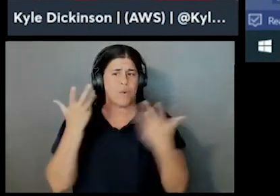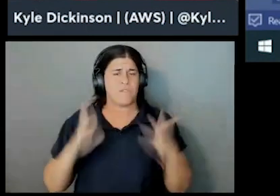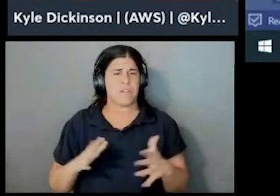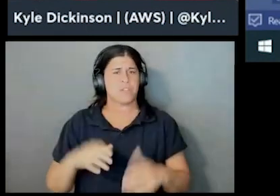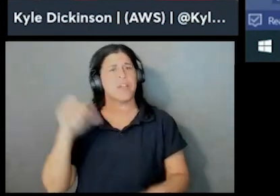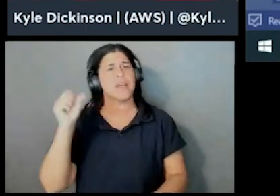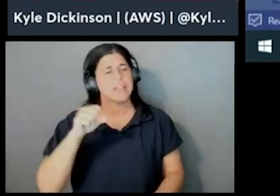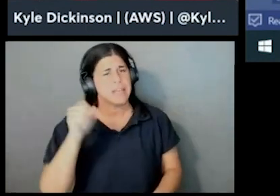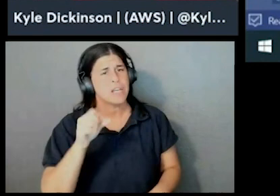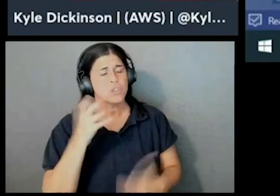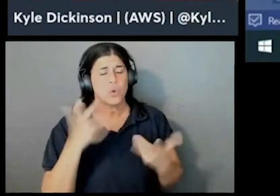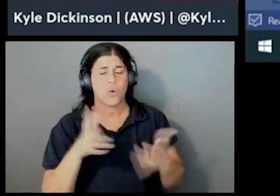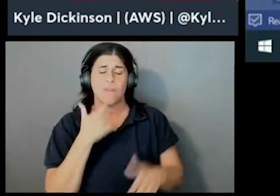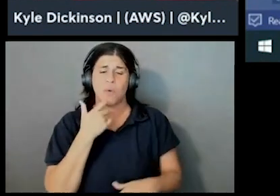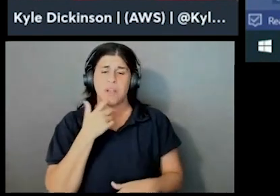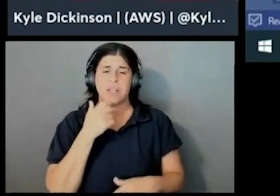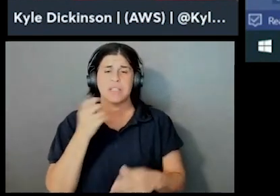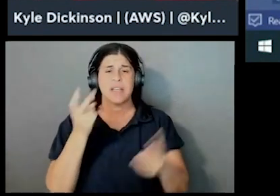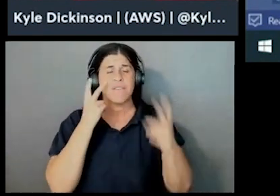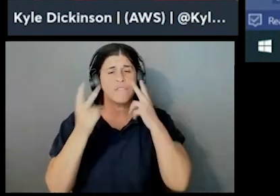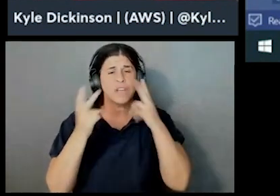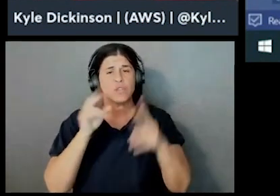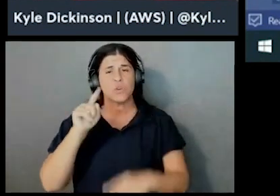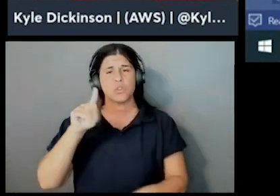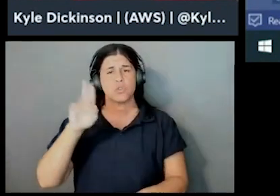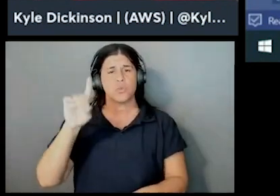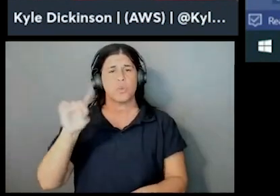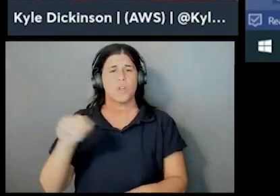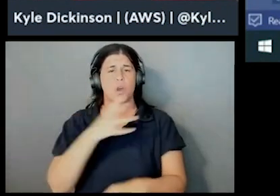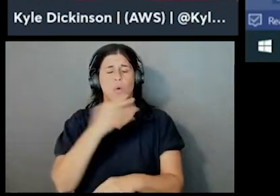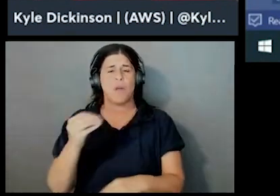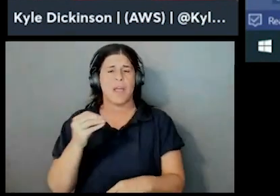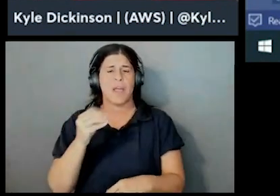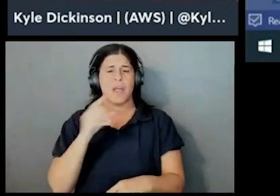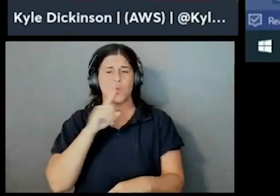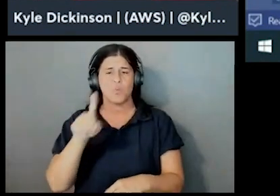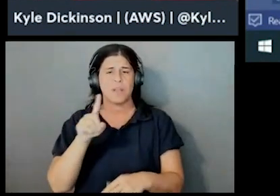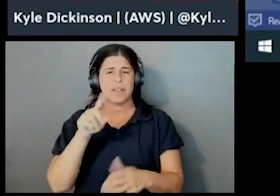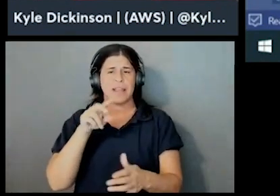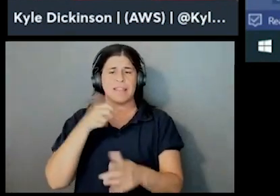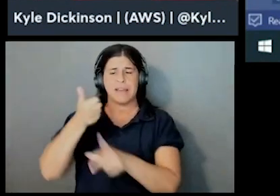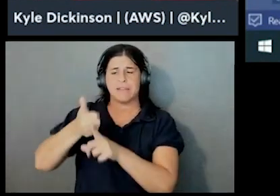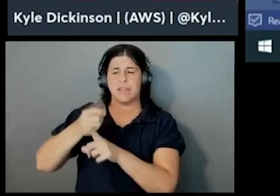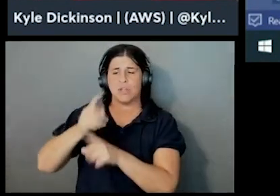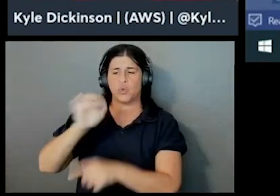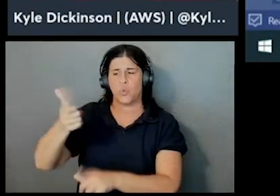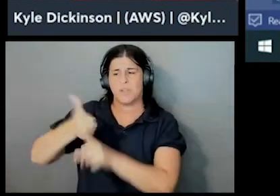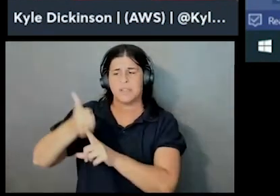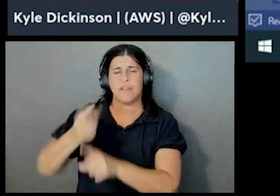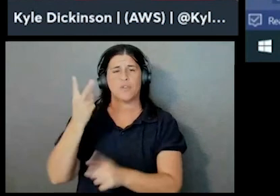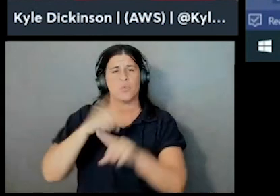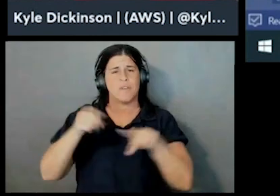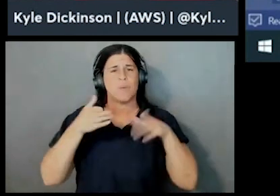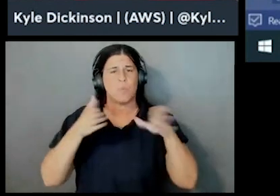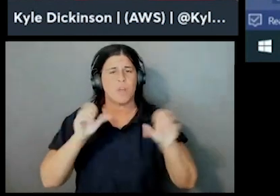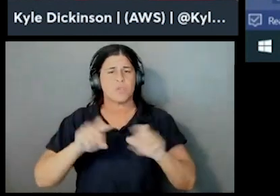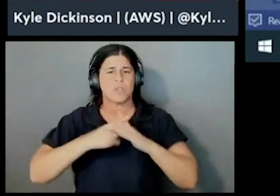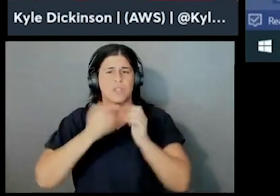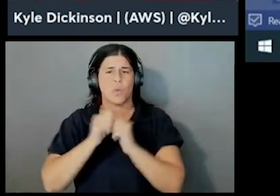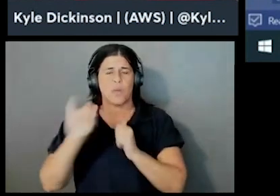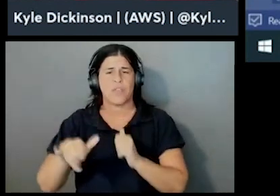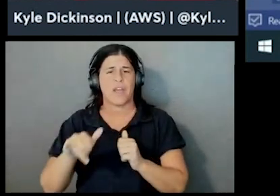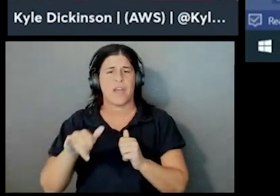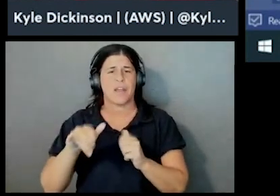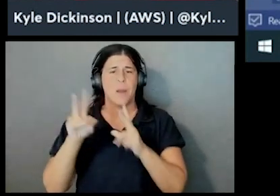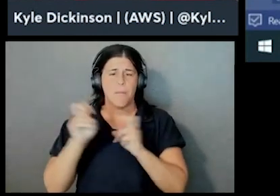like I said, Visual Studio and the Visual Studio and the standalone tool are two ways you can get started using Porting Assistant. And we also